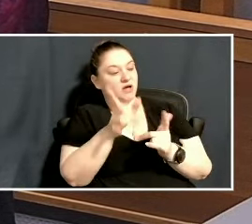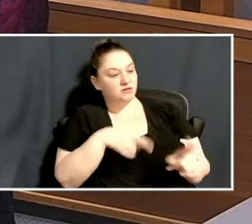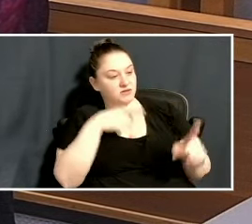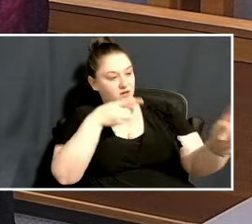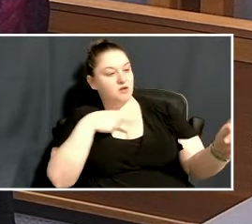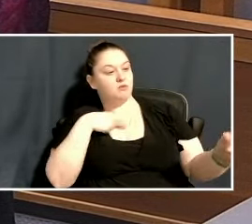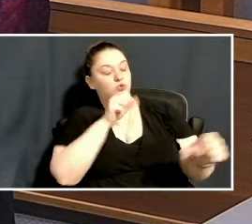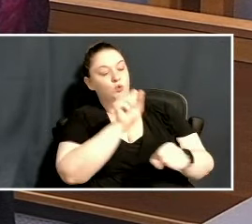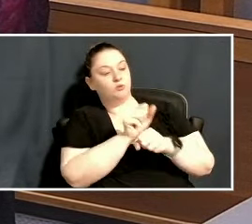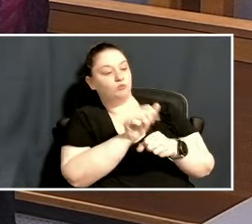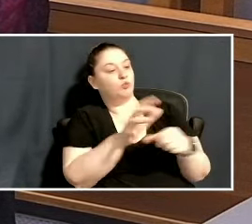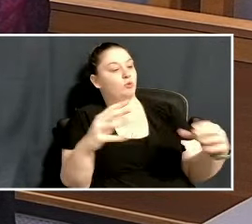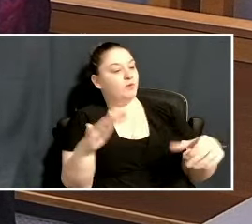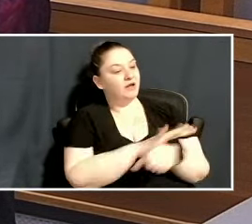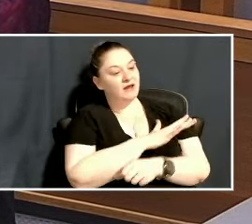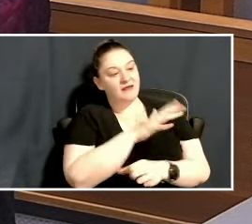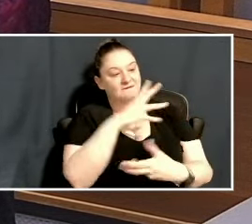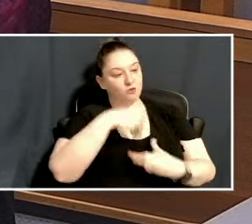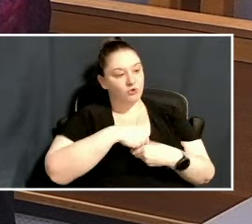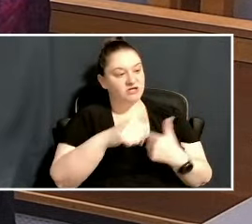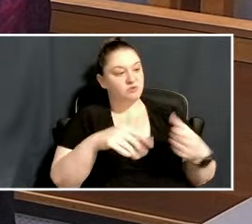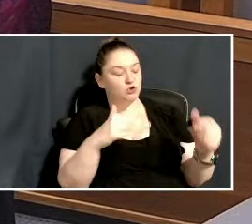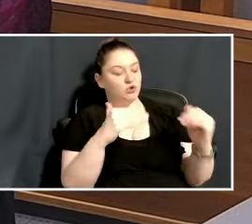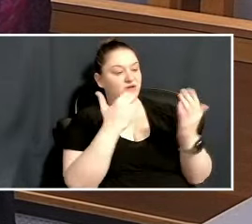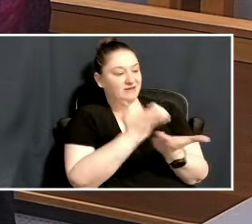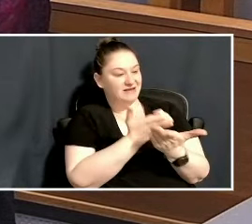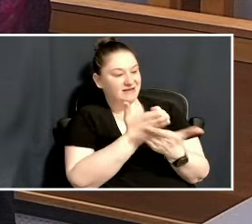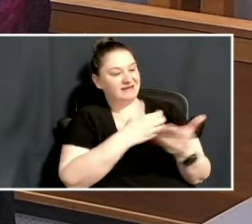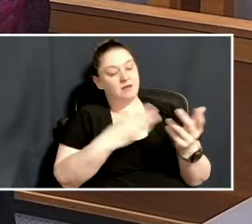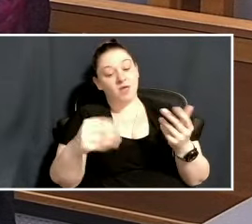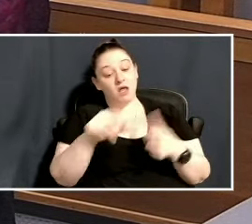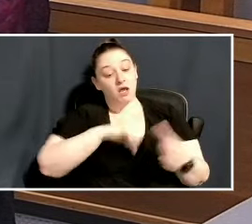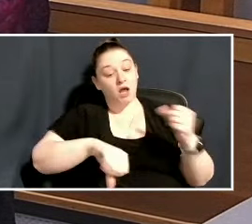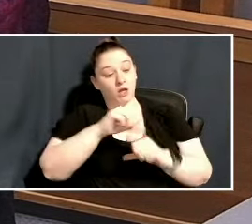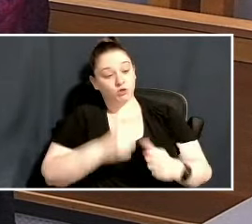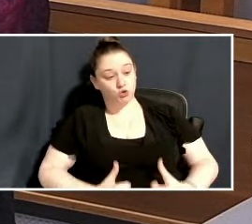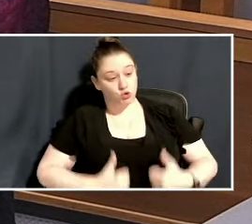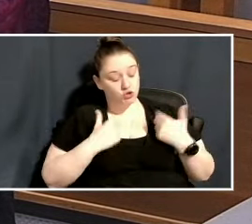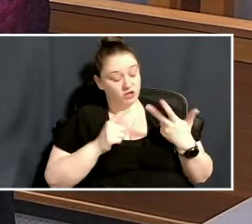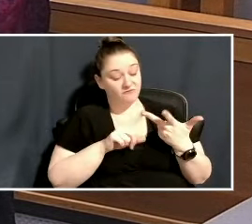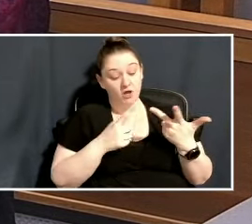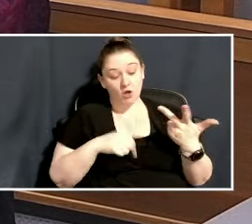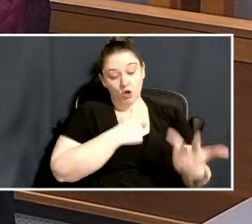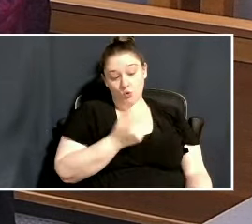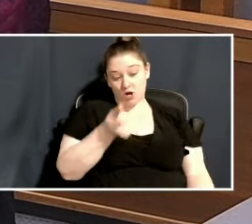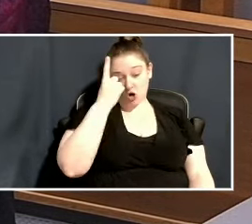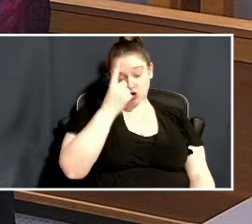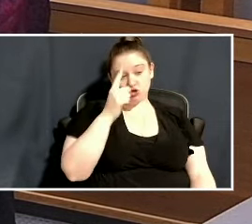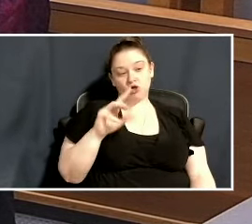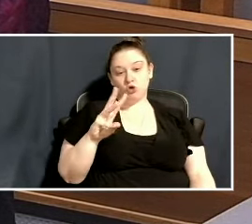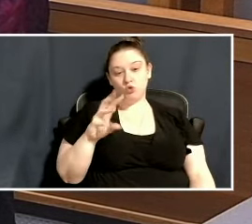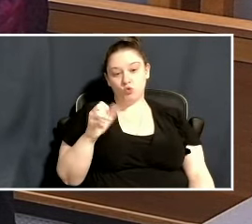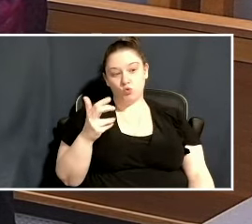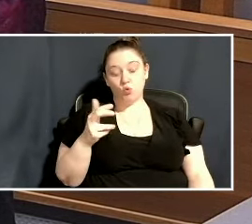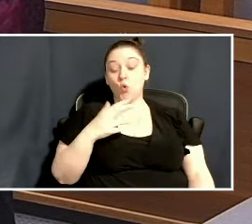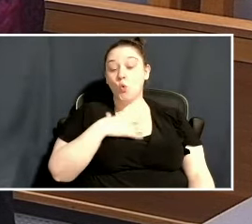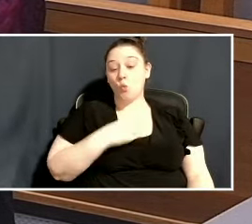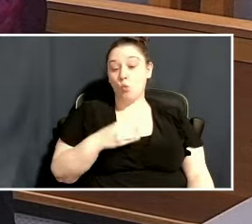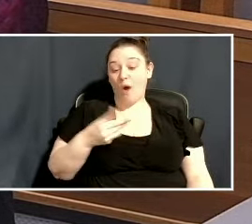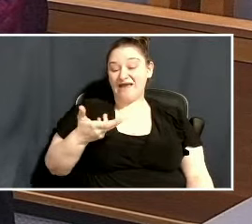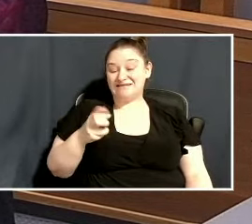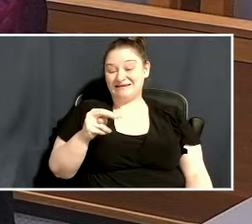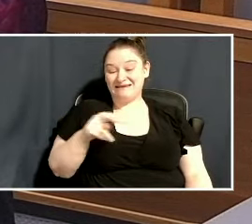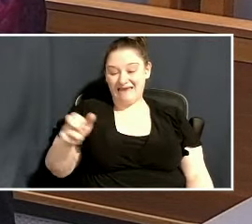full participation in the economic and social life, and whereas we understand that the white cane is not only a tool used by those